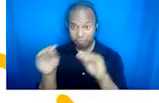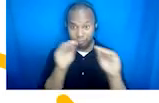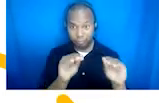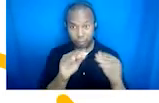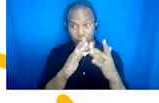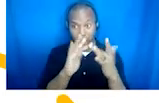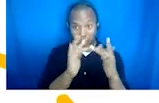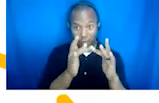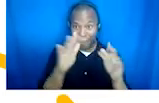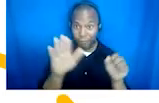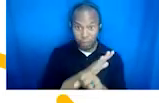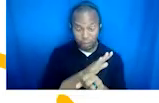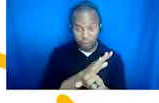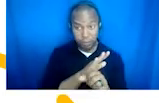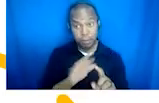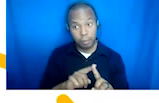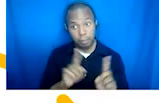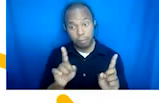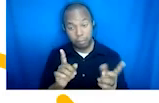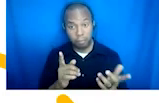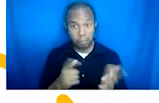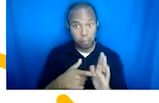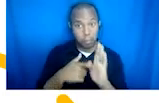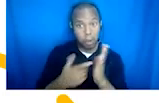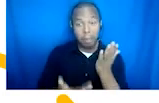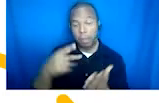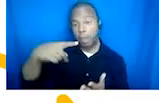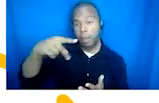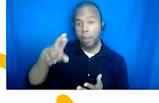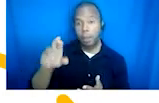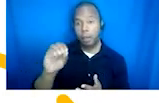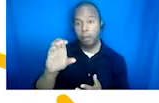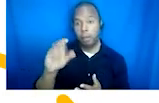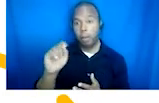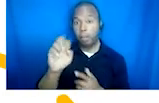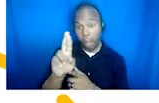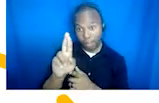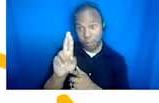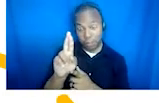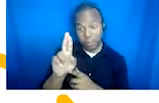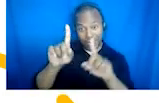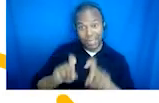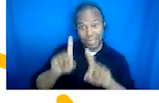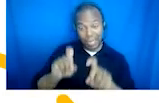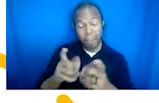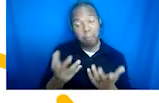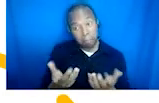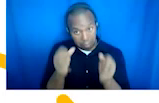but require, a proctored exam or something like that, that could work.